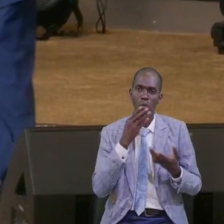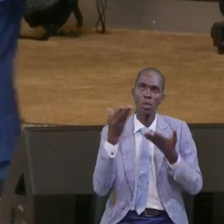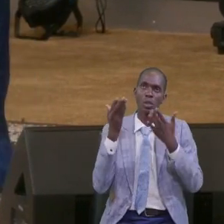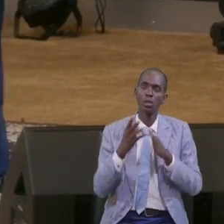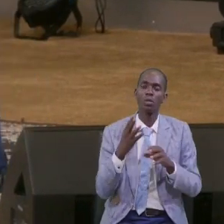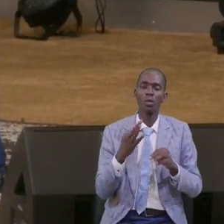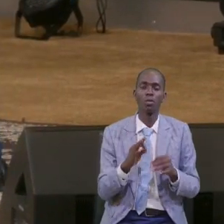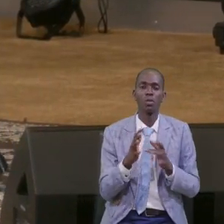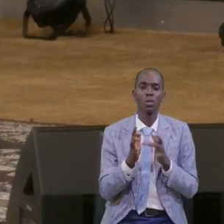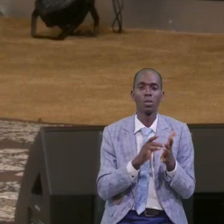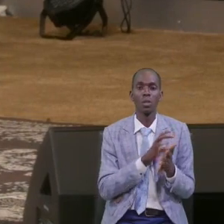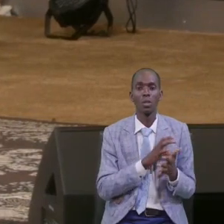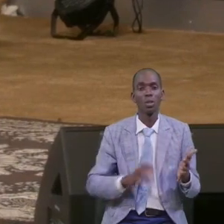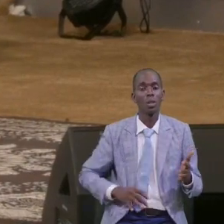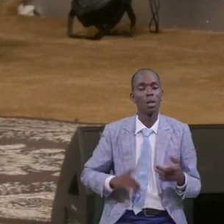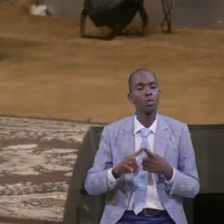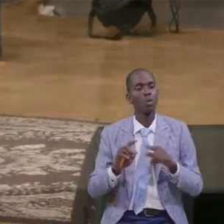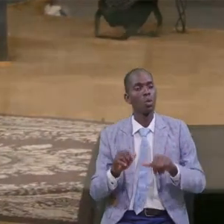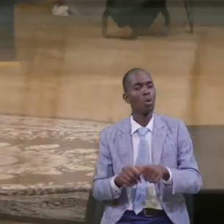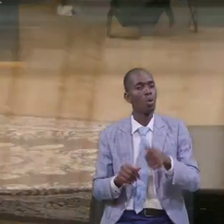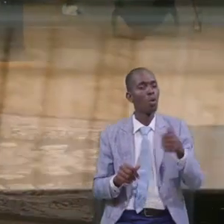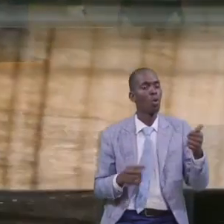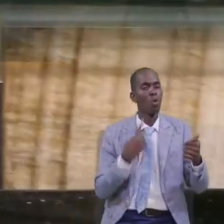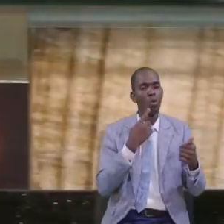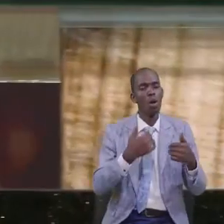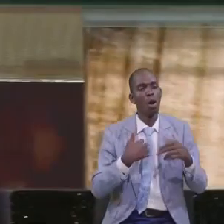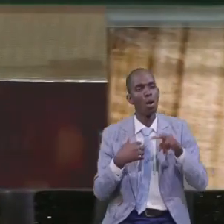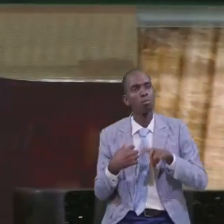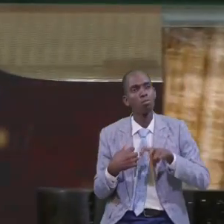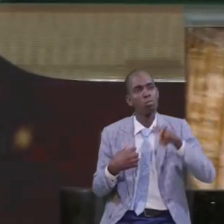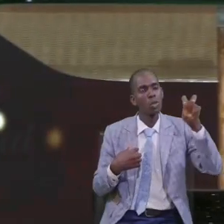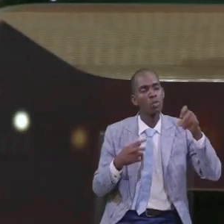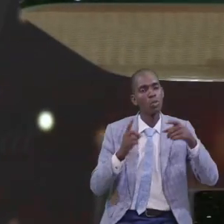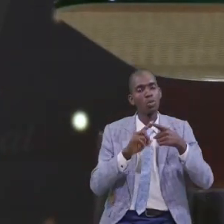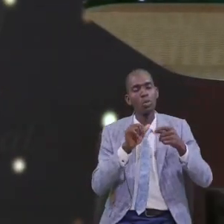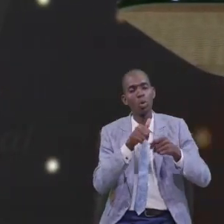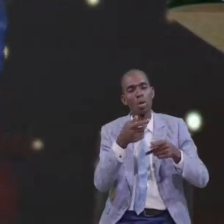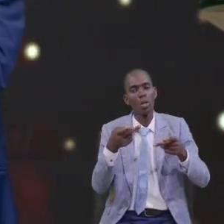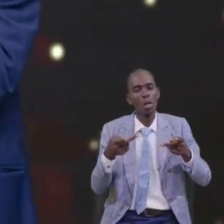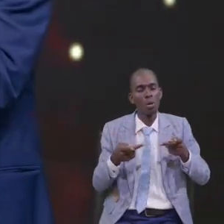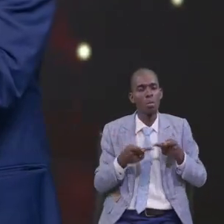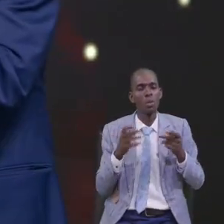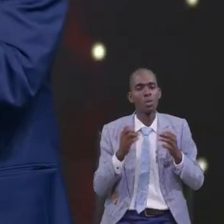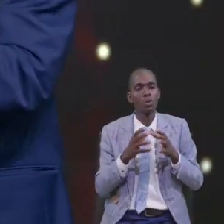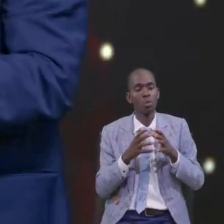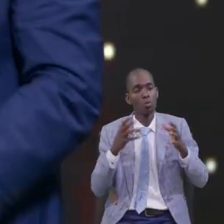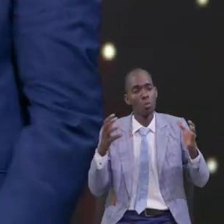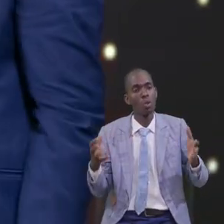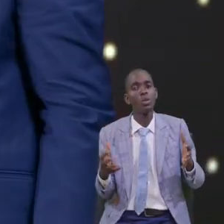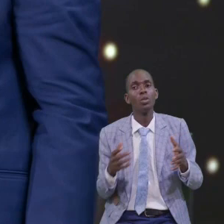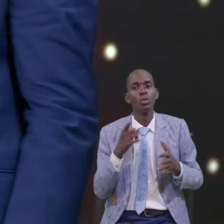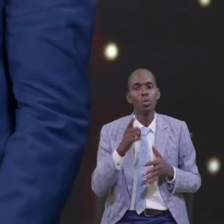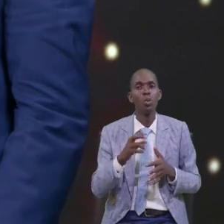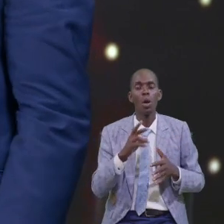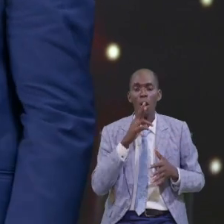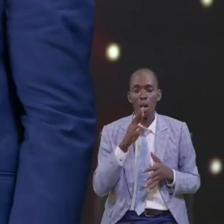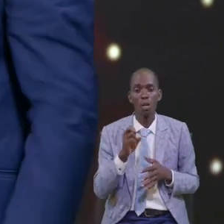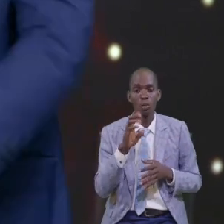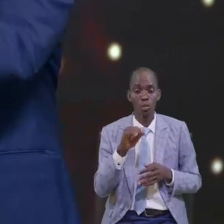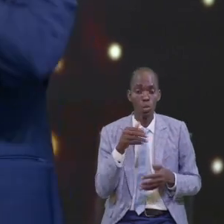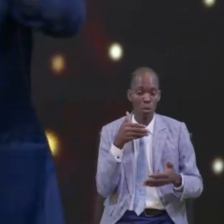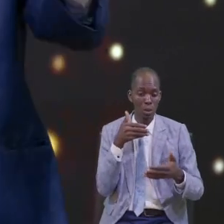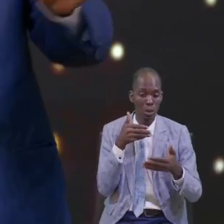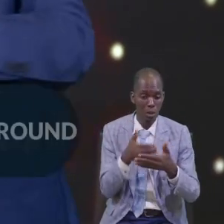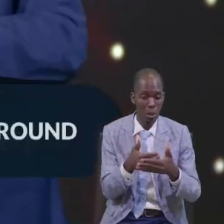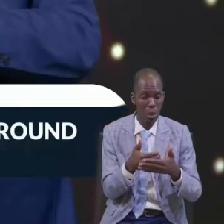are scattered abroad. If you are scattered abroad so much, you are so near, but you are too far.